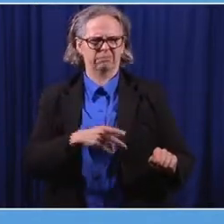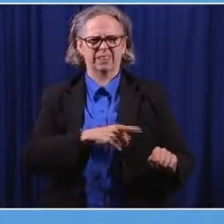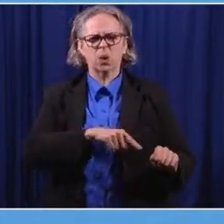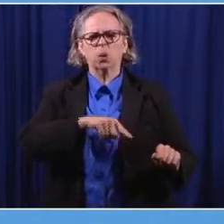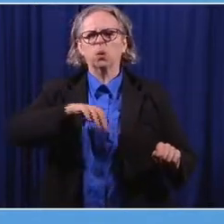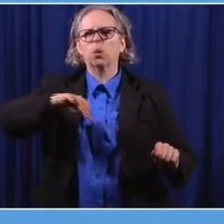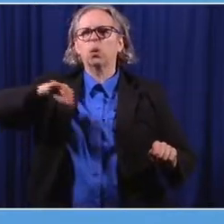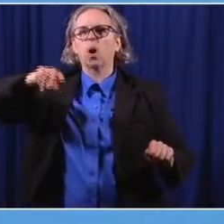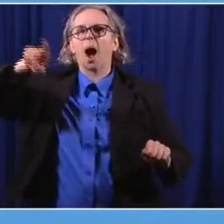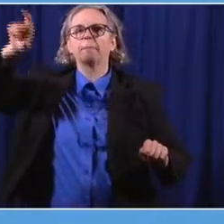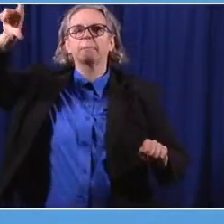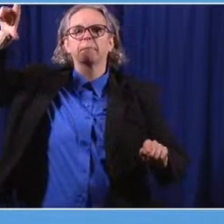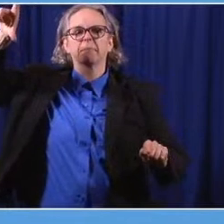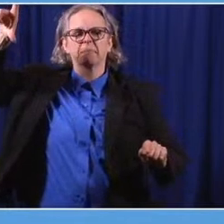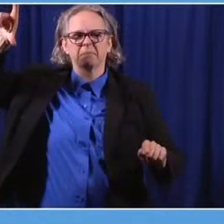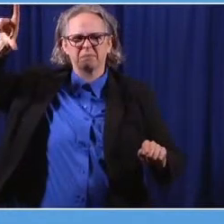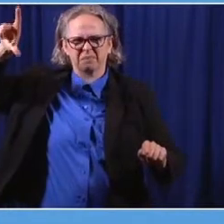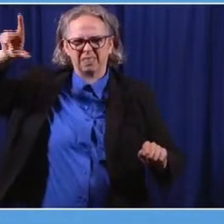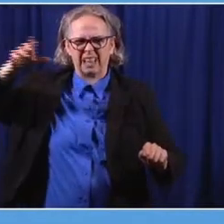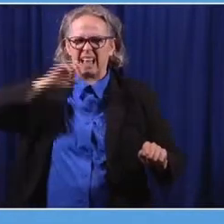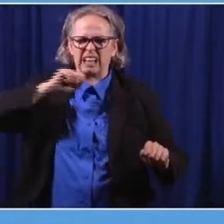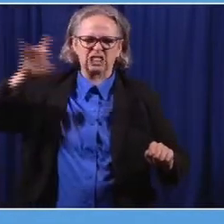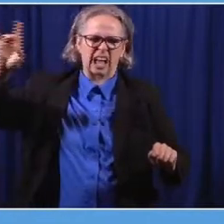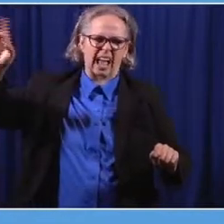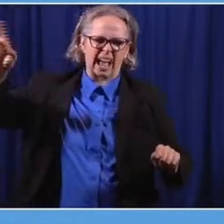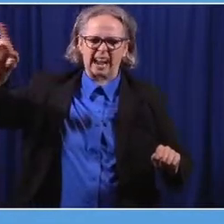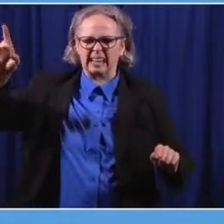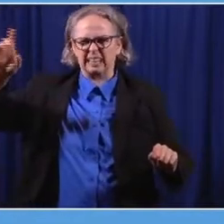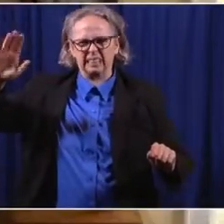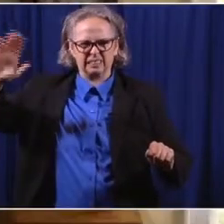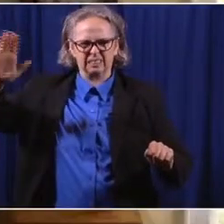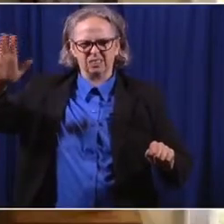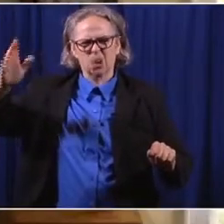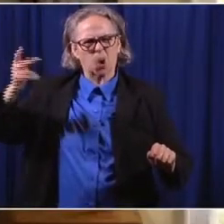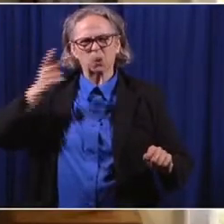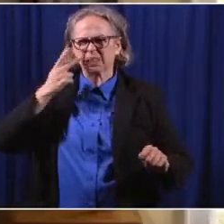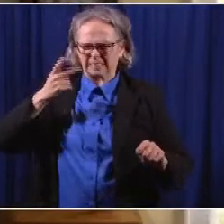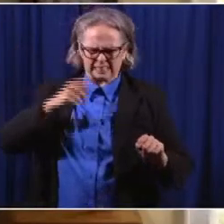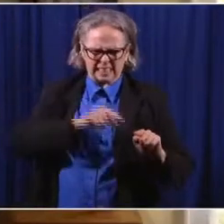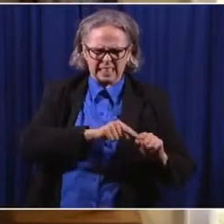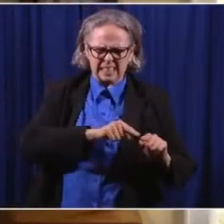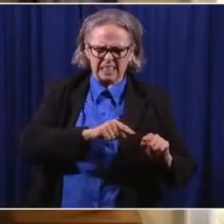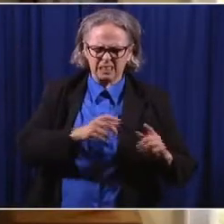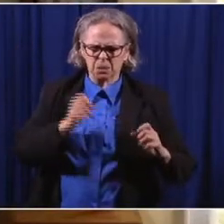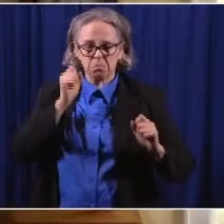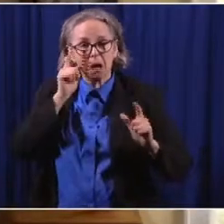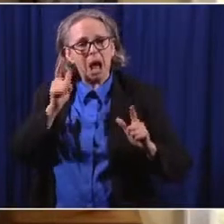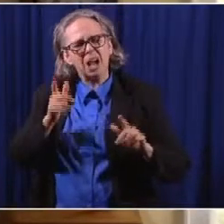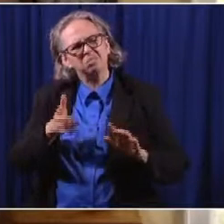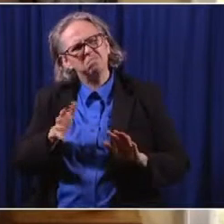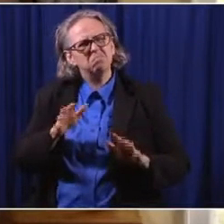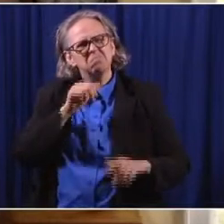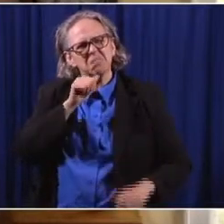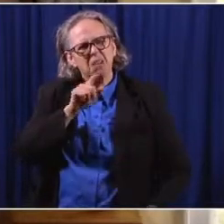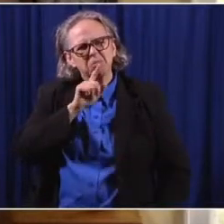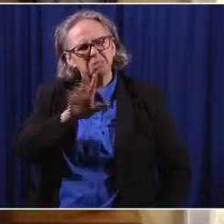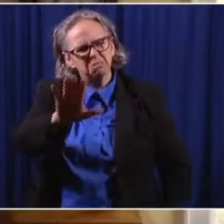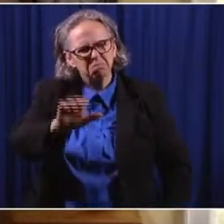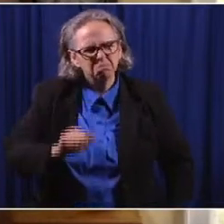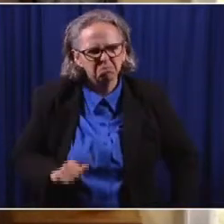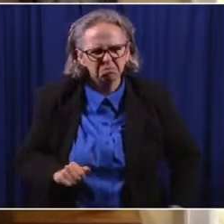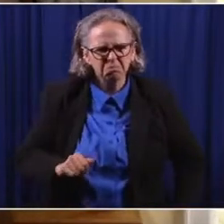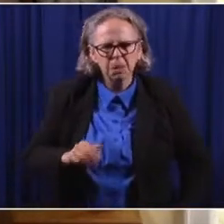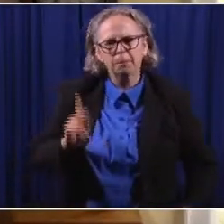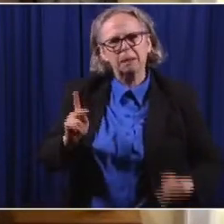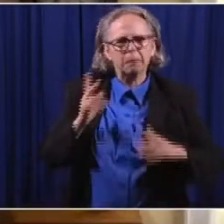to down to 70. So again, no huge surprises, sort of the things we've been saying, but